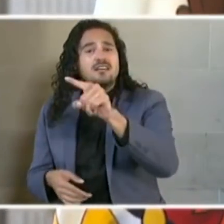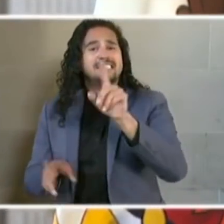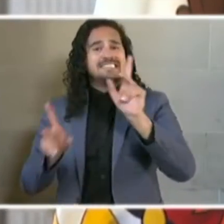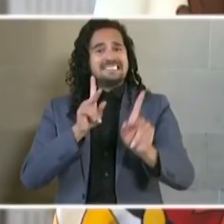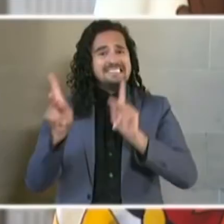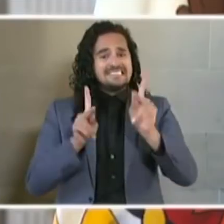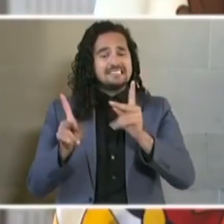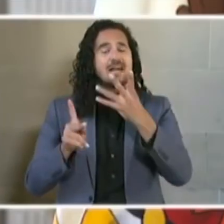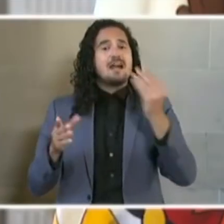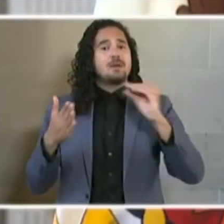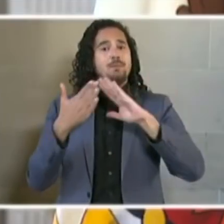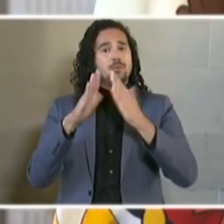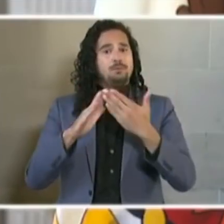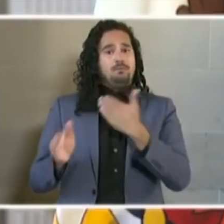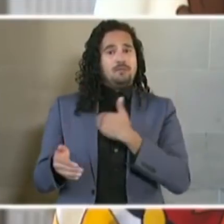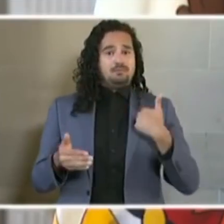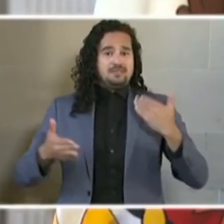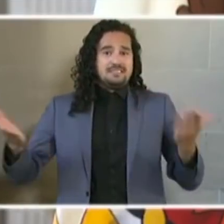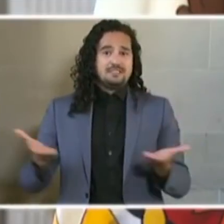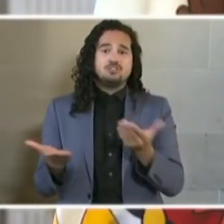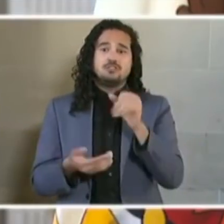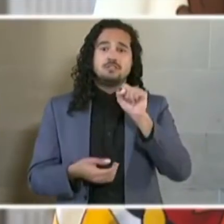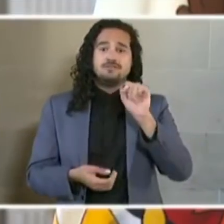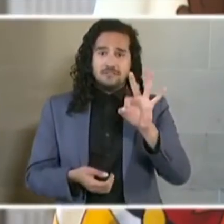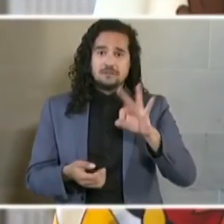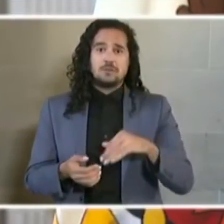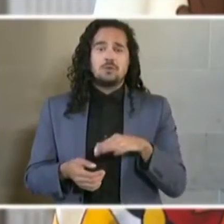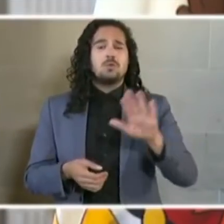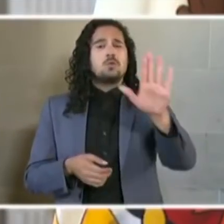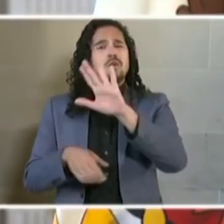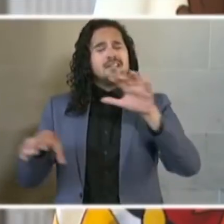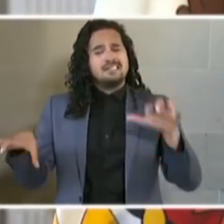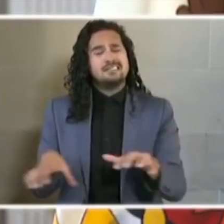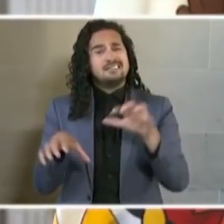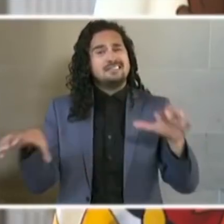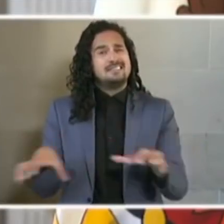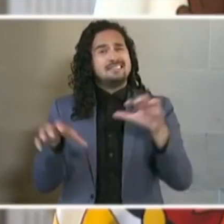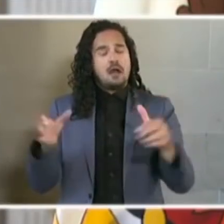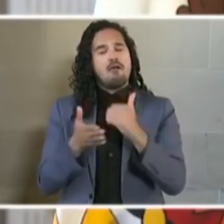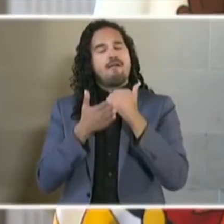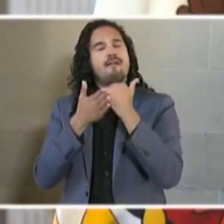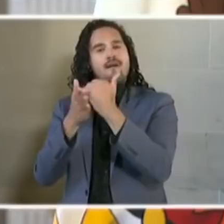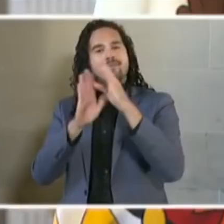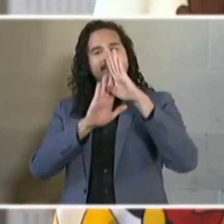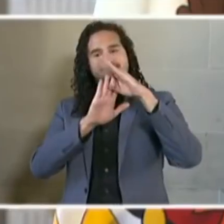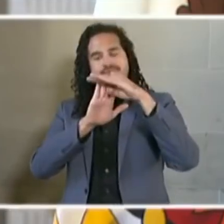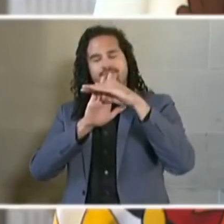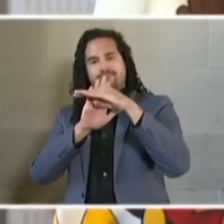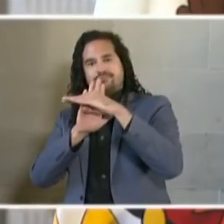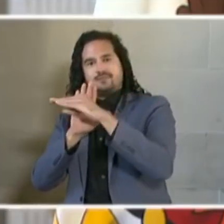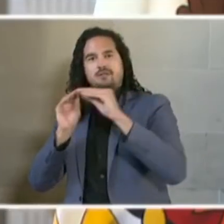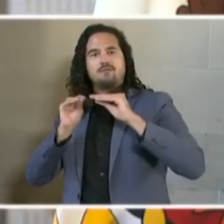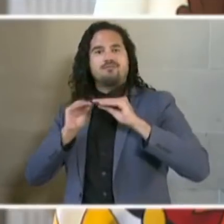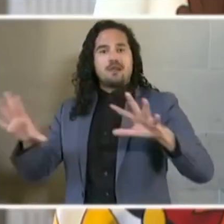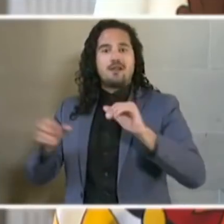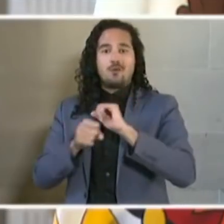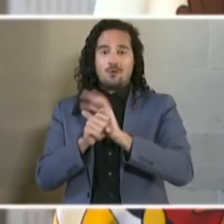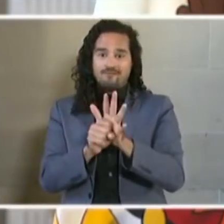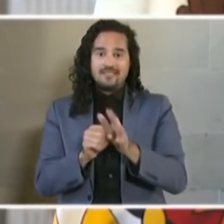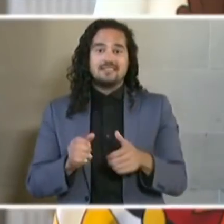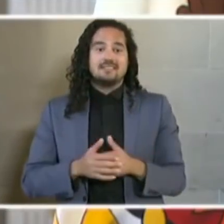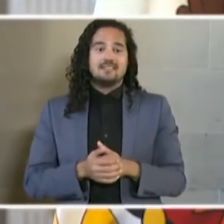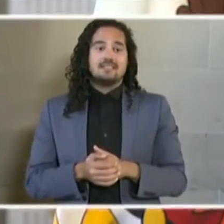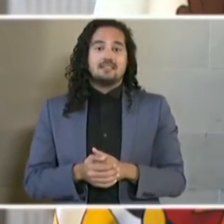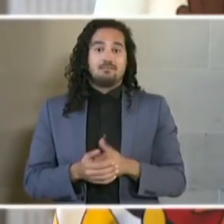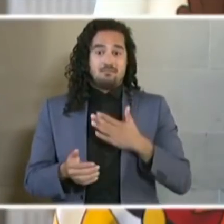you're doing to slow the spread of COVID-19. You know, my office at 101 Grove across the street here is